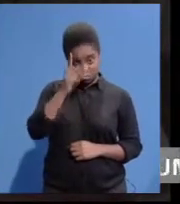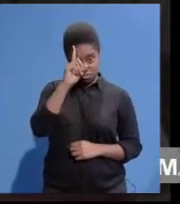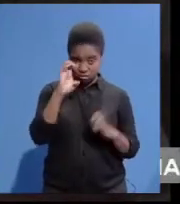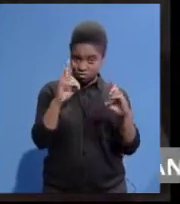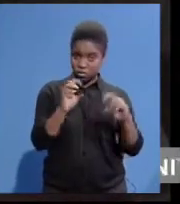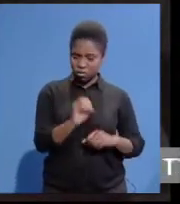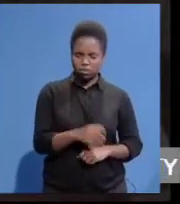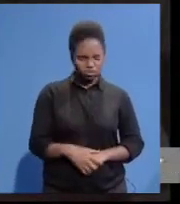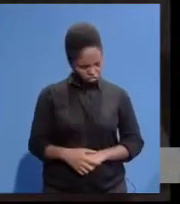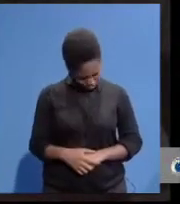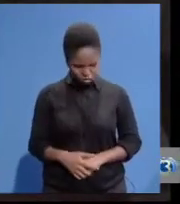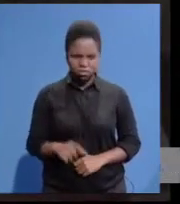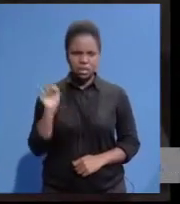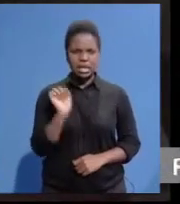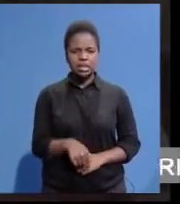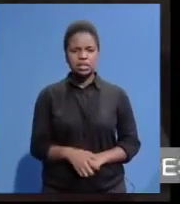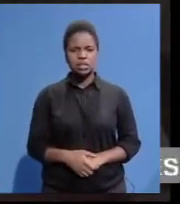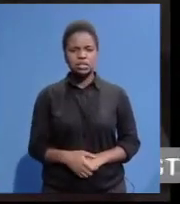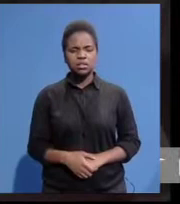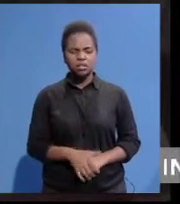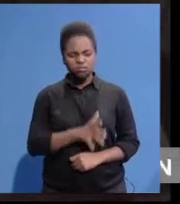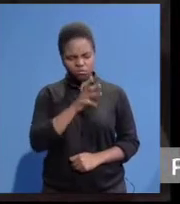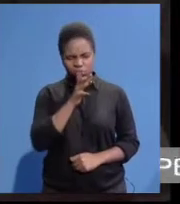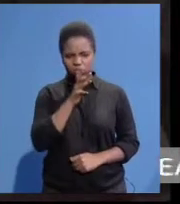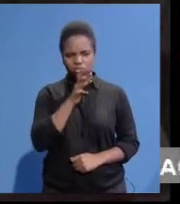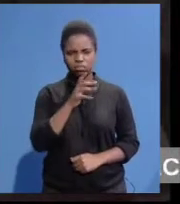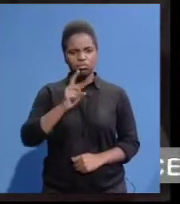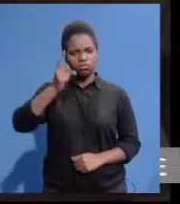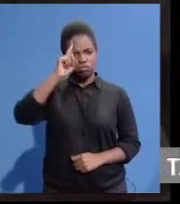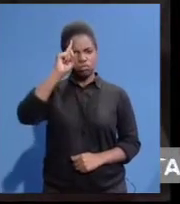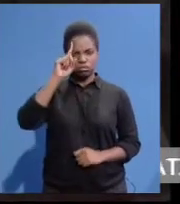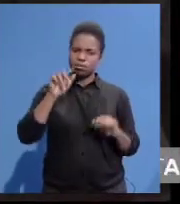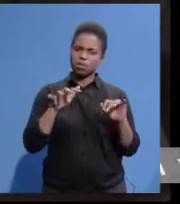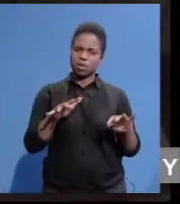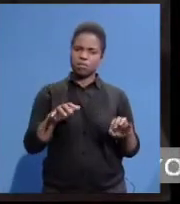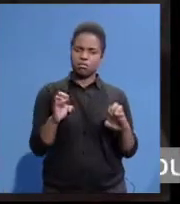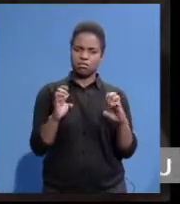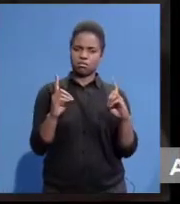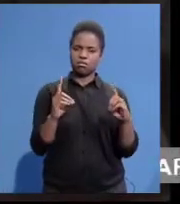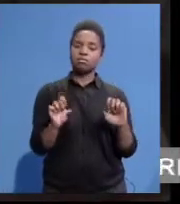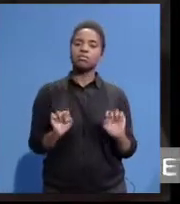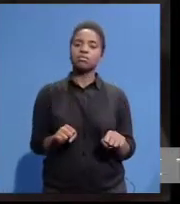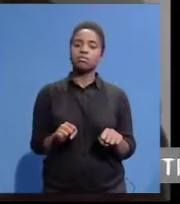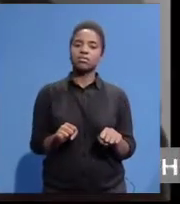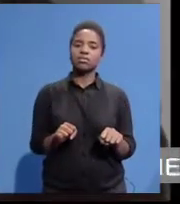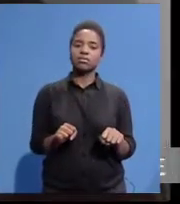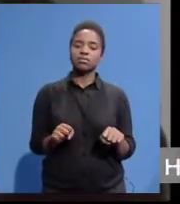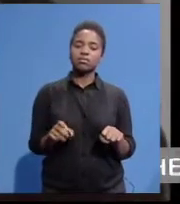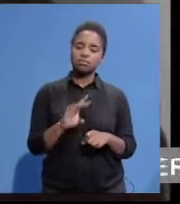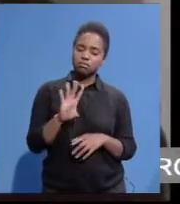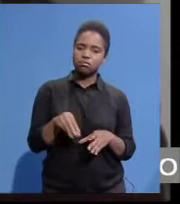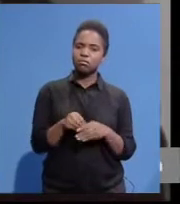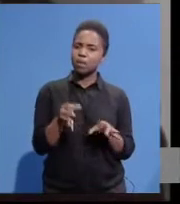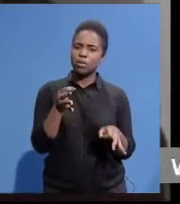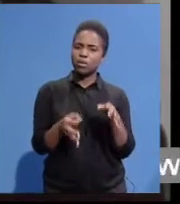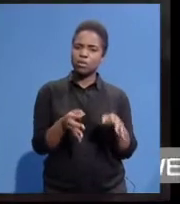Yes. We have a large number of Africans who are educated and who are taking part in the political struggles